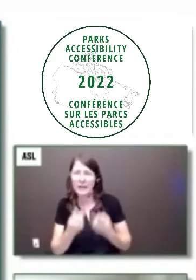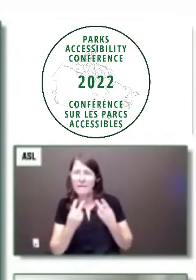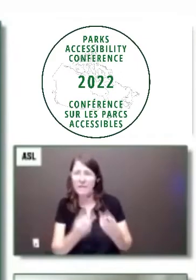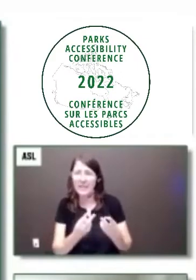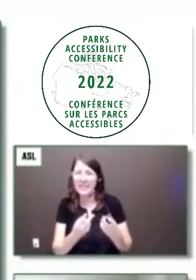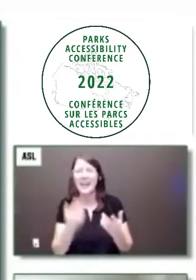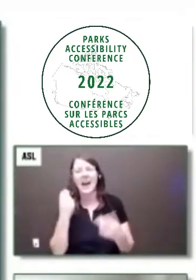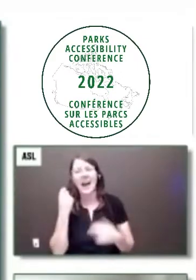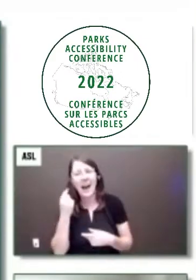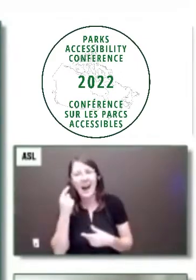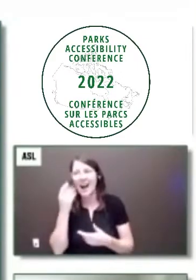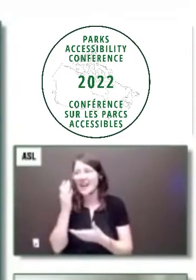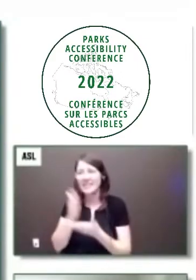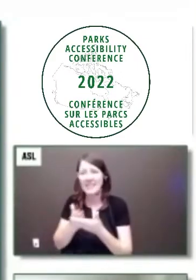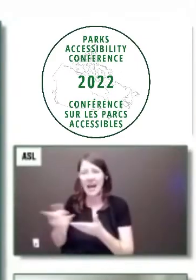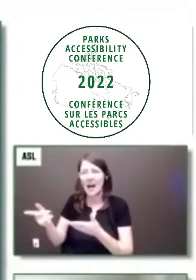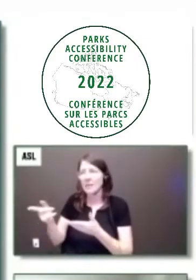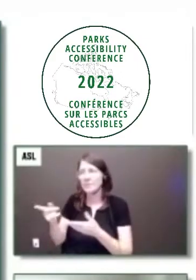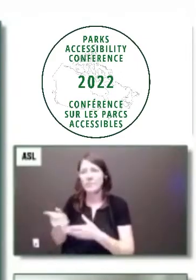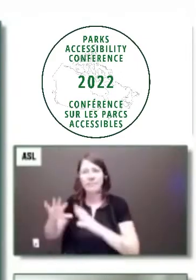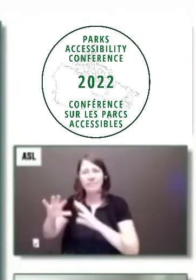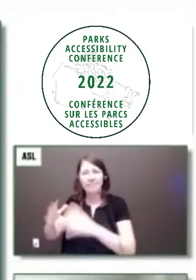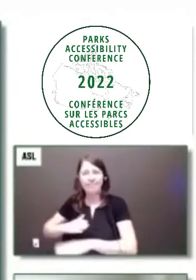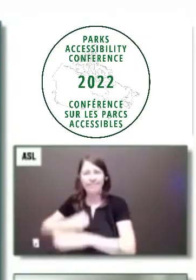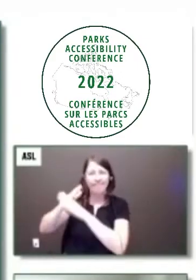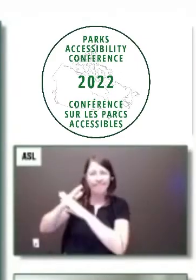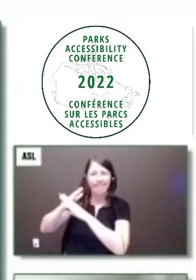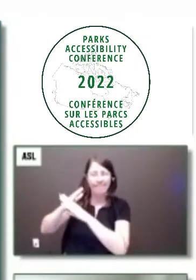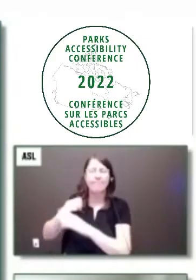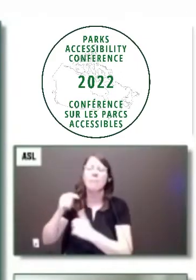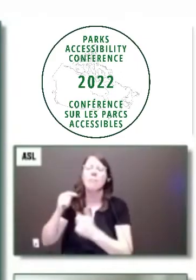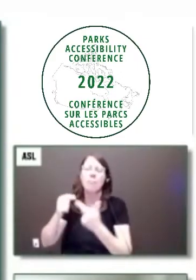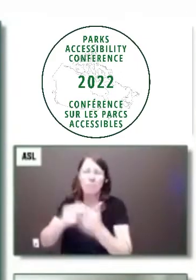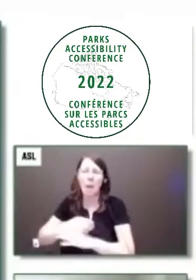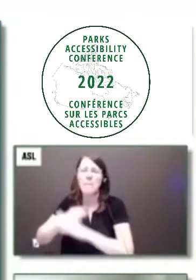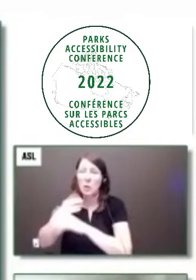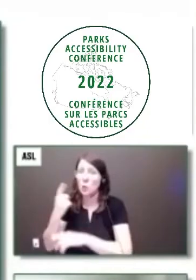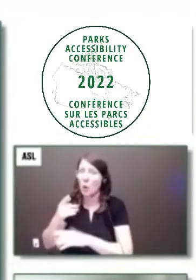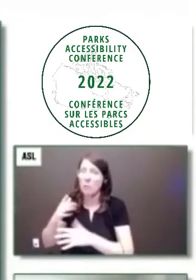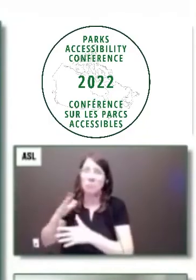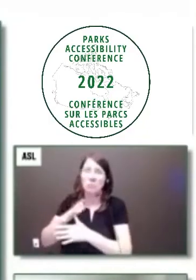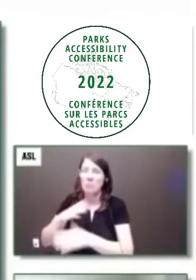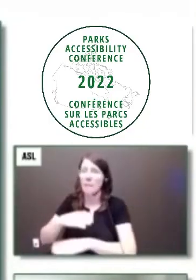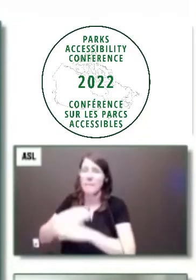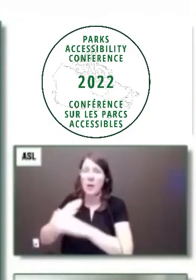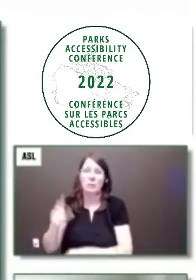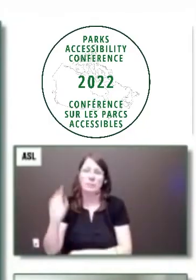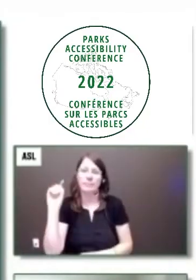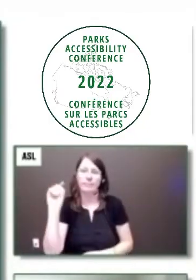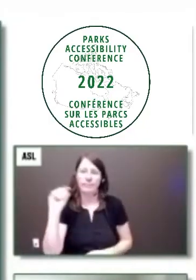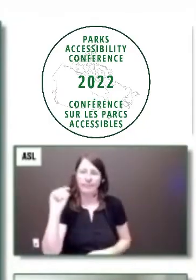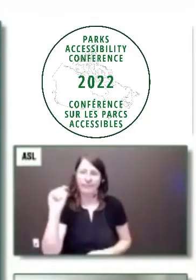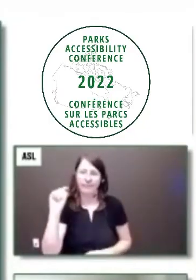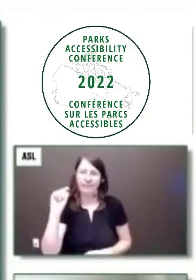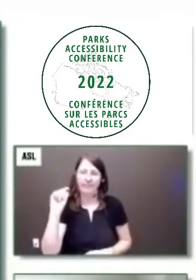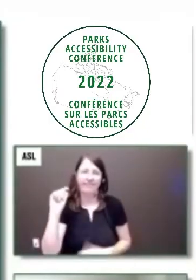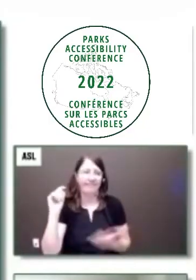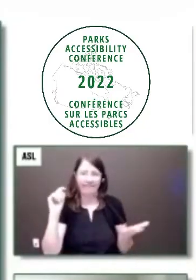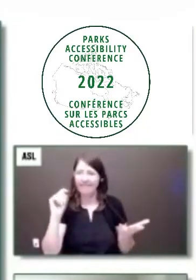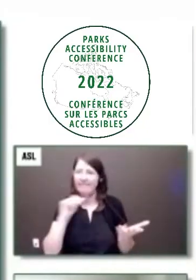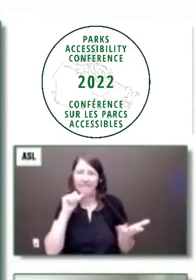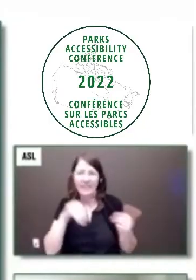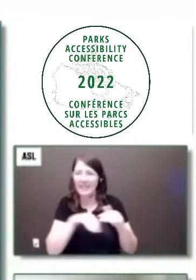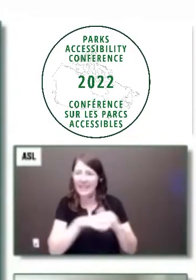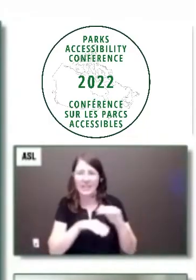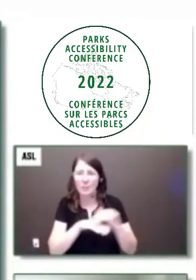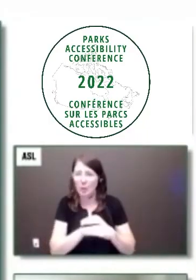of parks, and a major barrier is the washrooms. The lack of truly accessible washrooms in parks prevents my family and so many